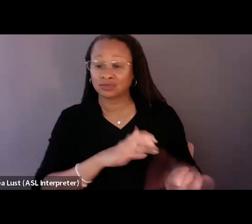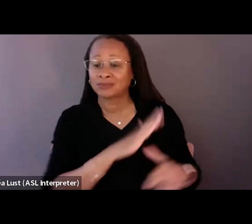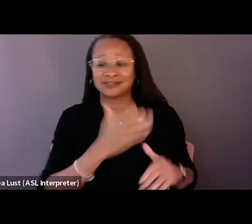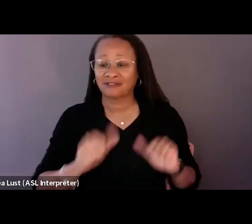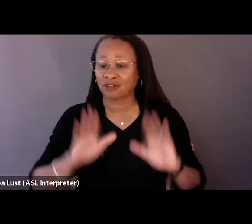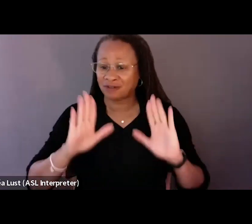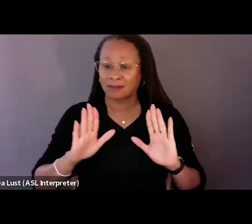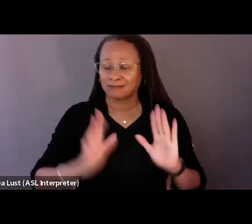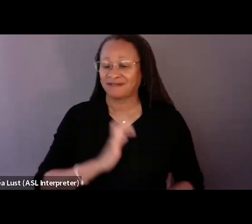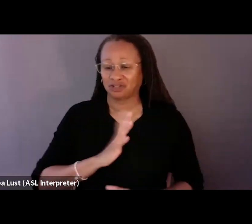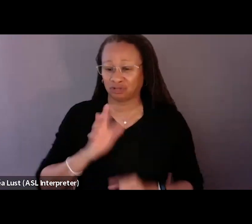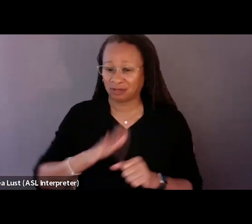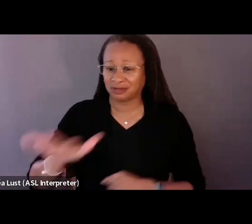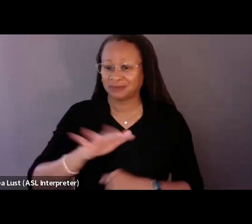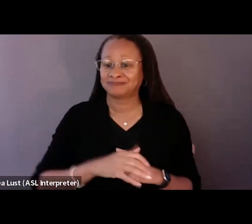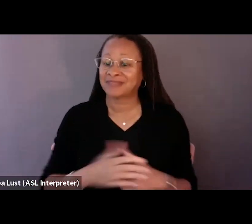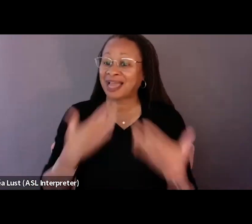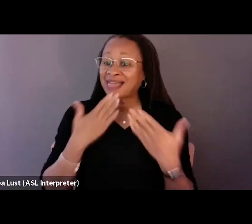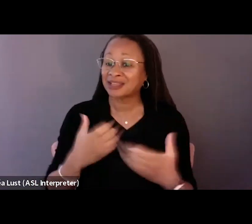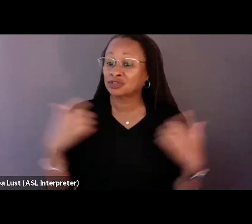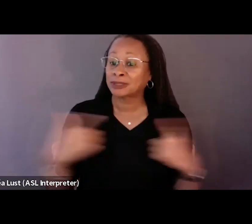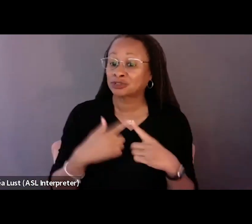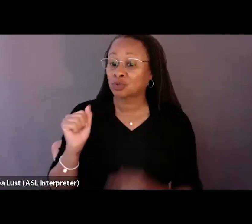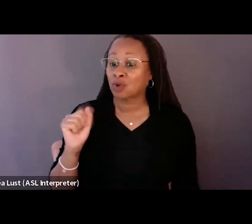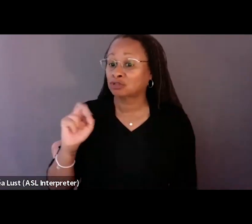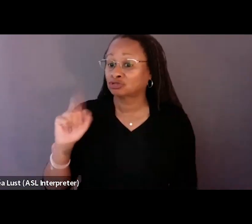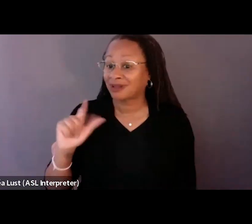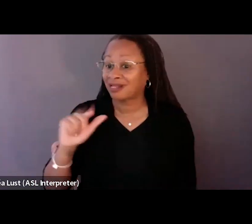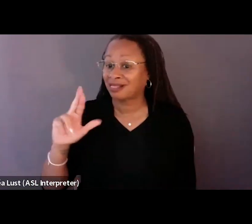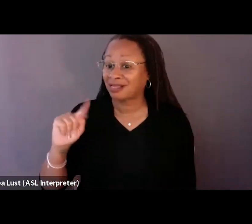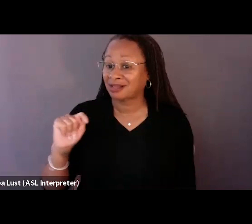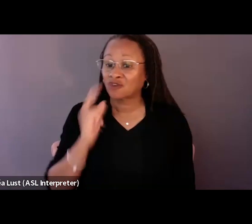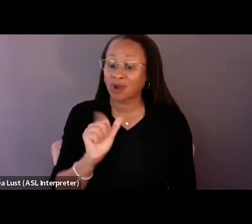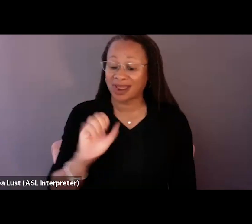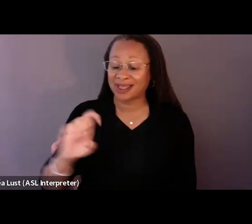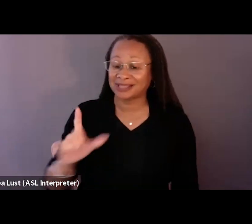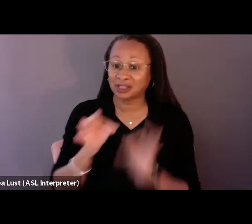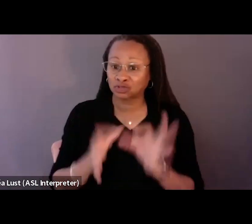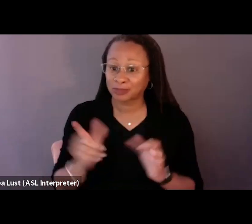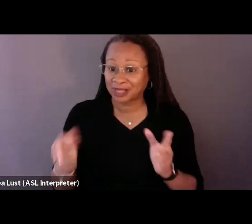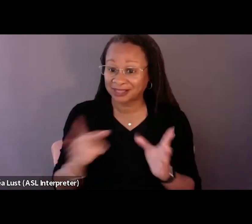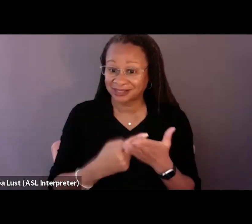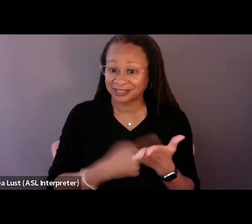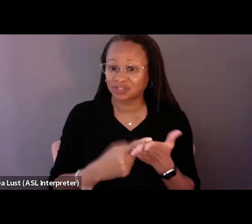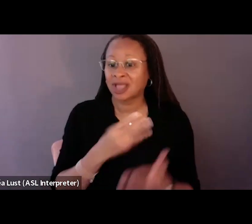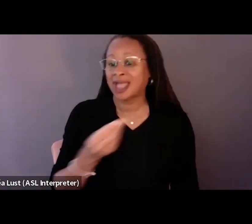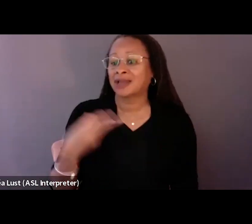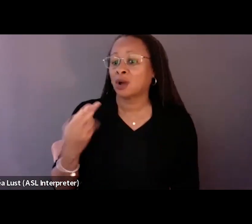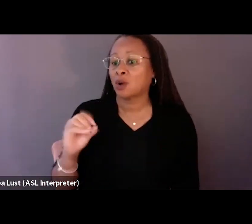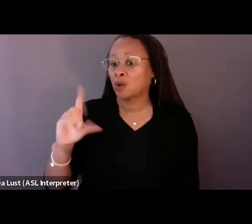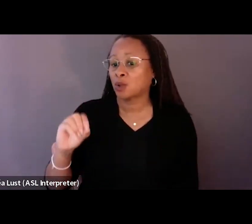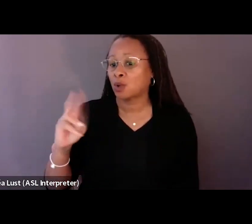Angeles. Thank you so much to Andrea Lust for ASL interpreting and Holo Wang for